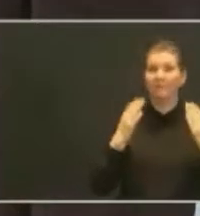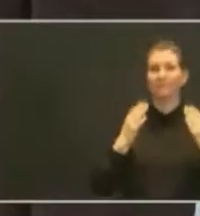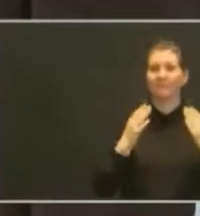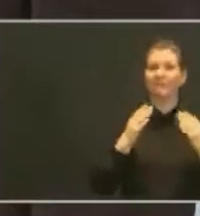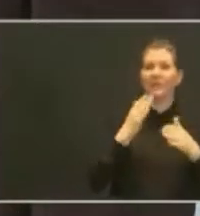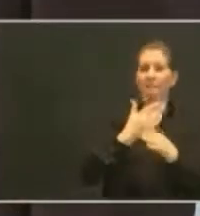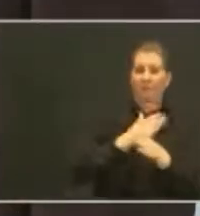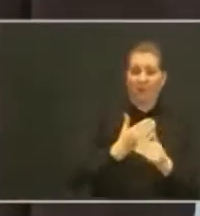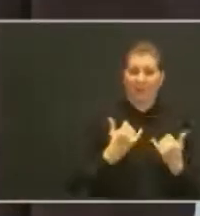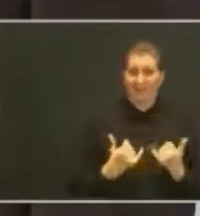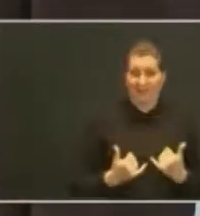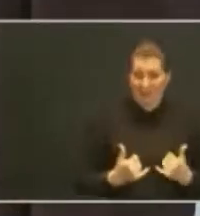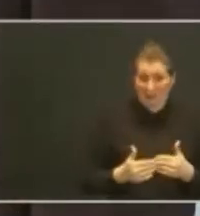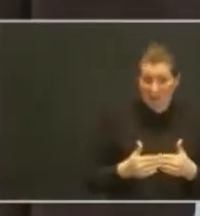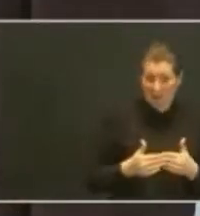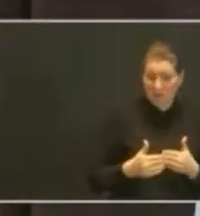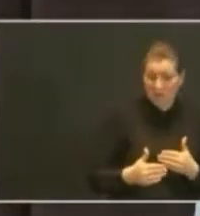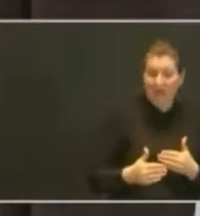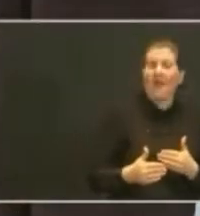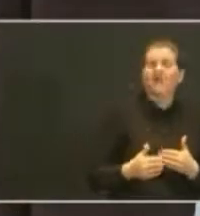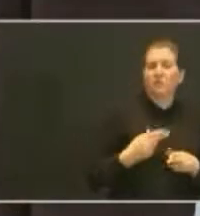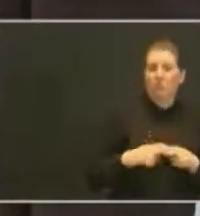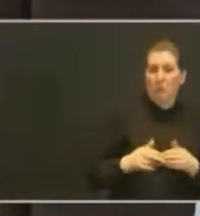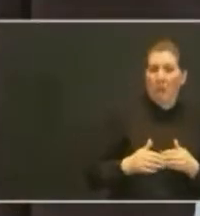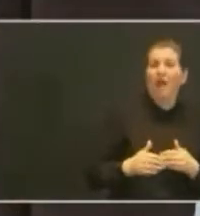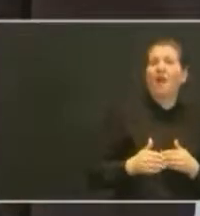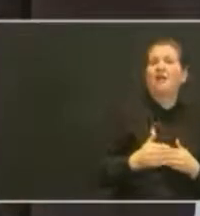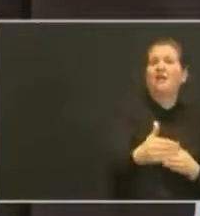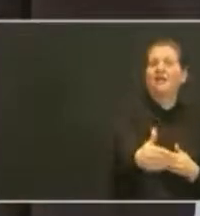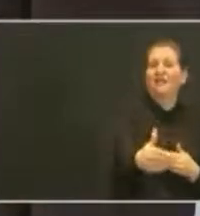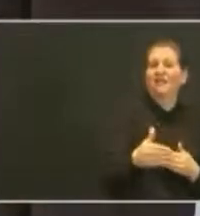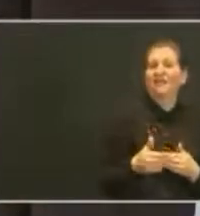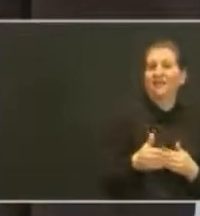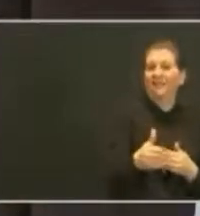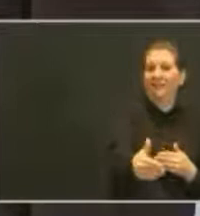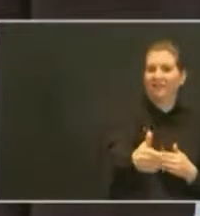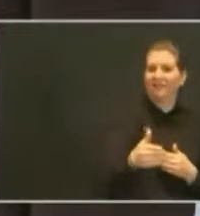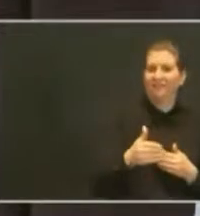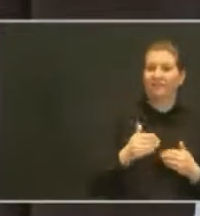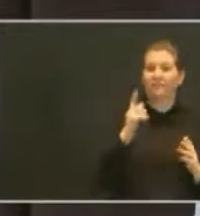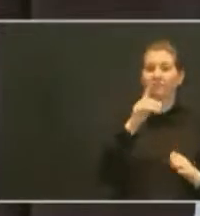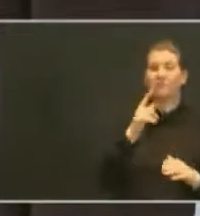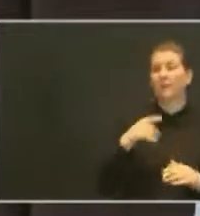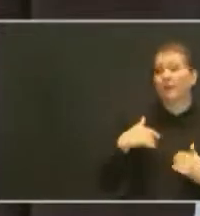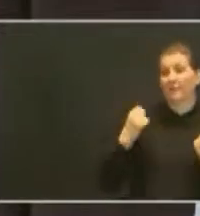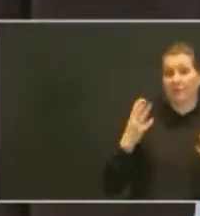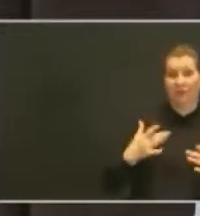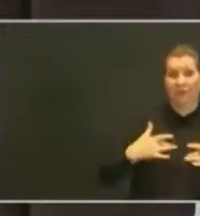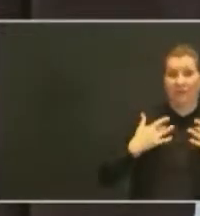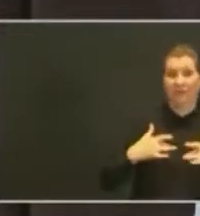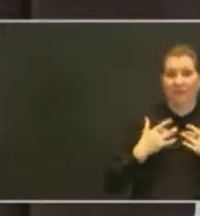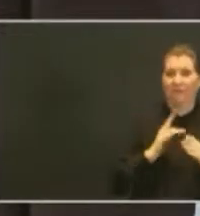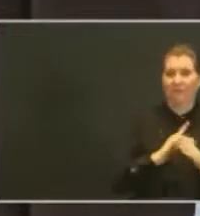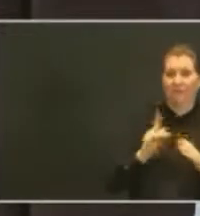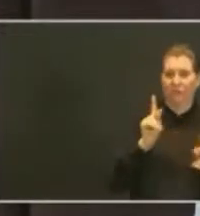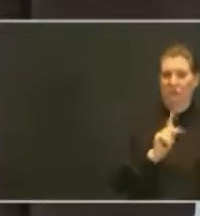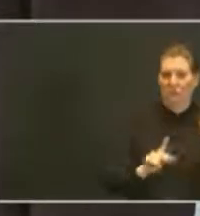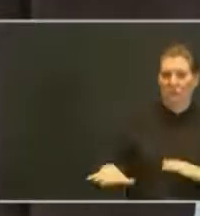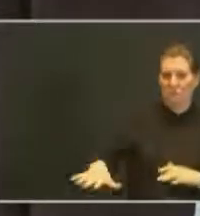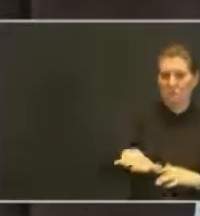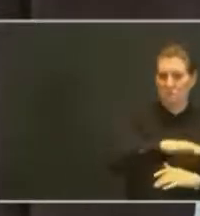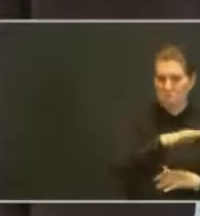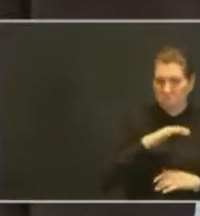flexibility. Event professionals is a key priority. We're also looking at residual aspects of the guidance